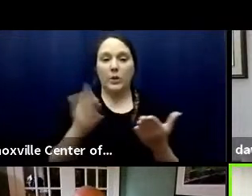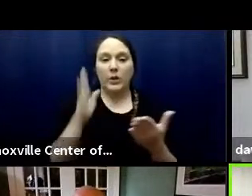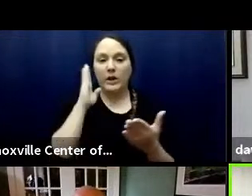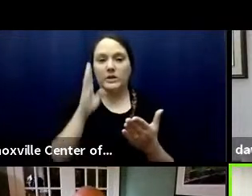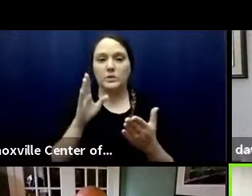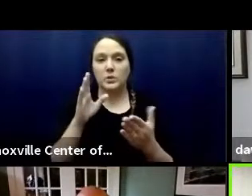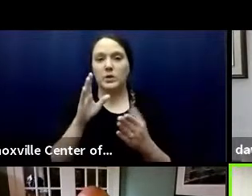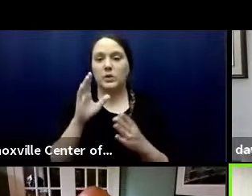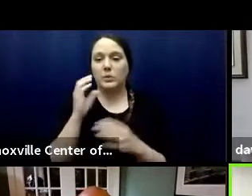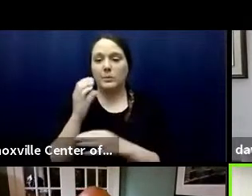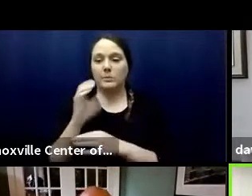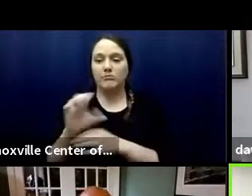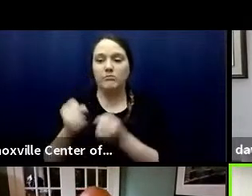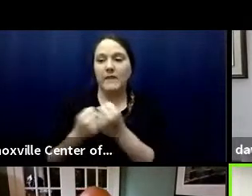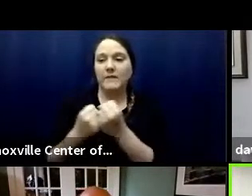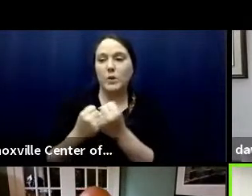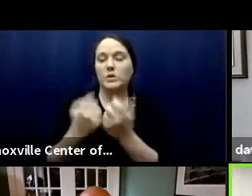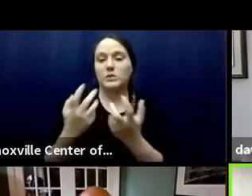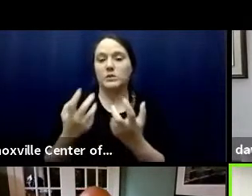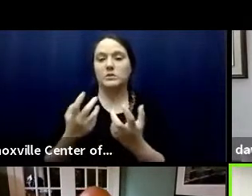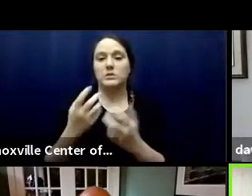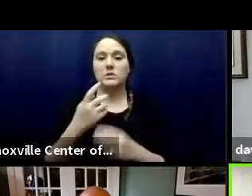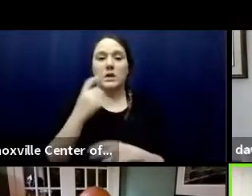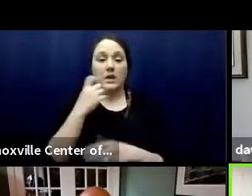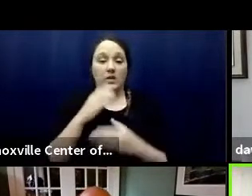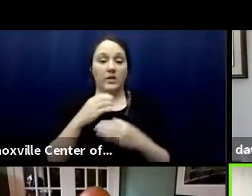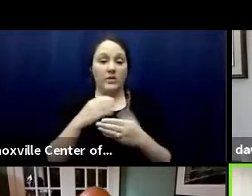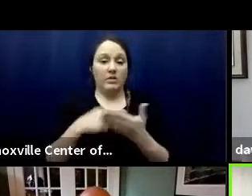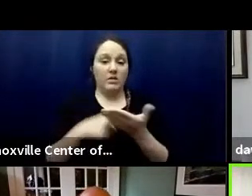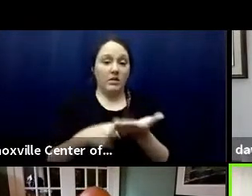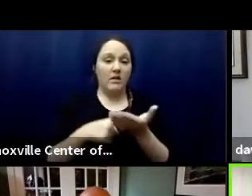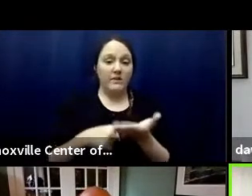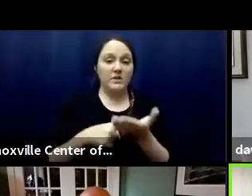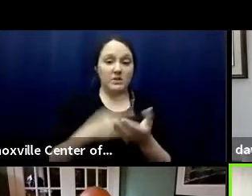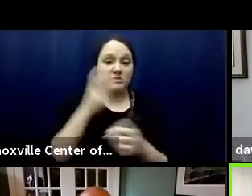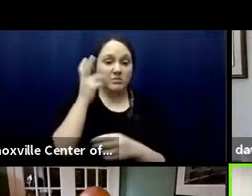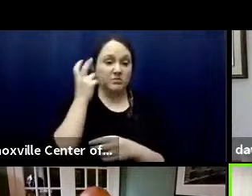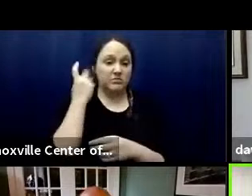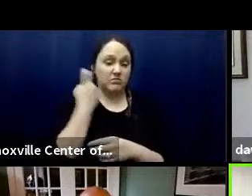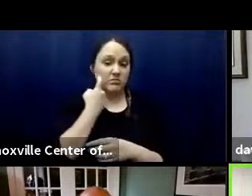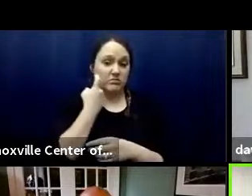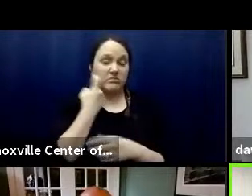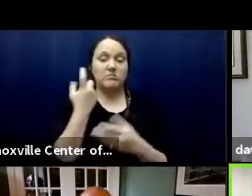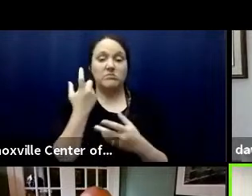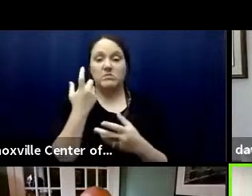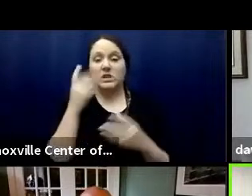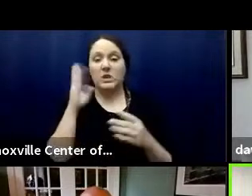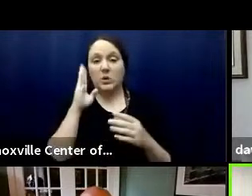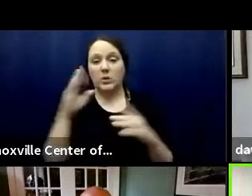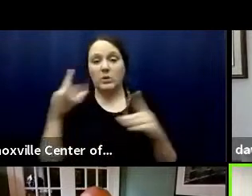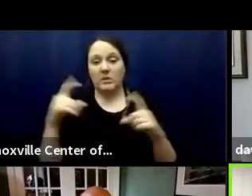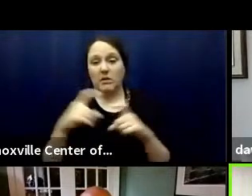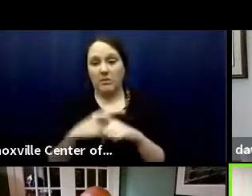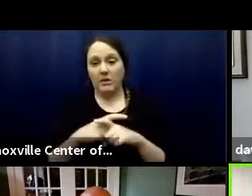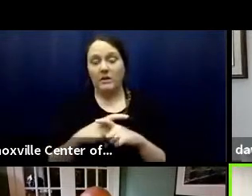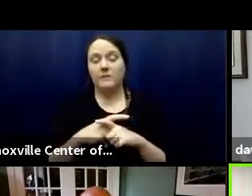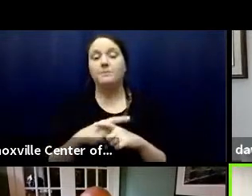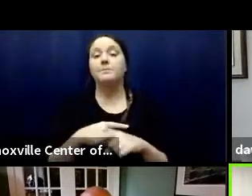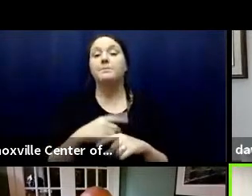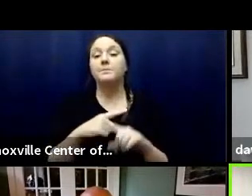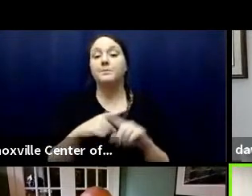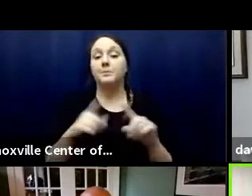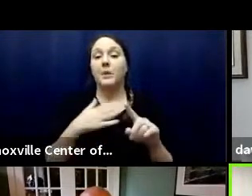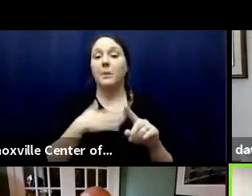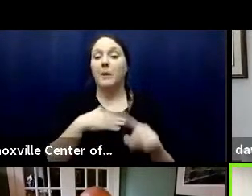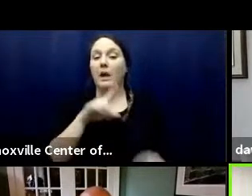actively enforced. And it does sound, the conversation we just had, it's going to be complicated to do so. And what